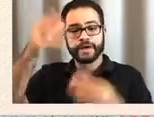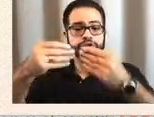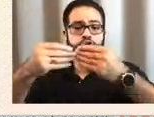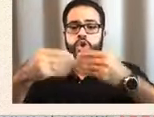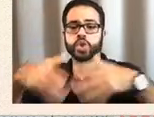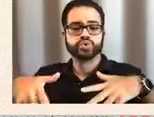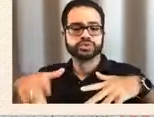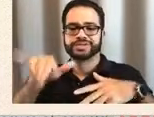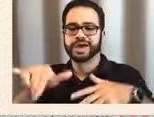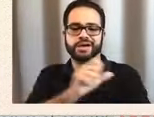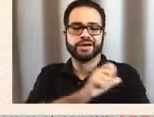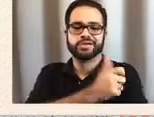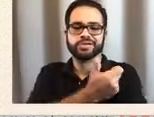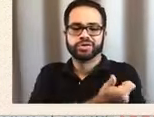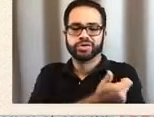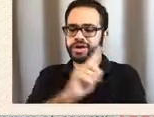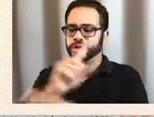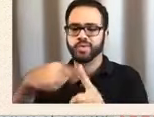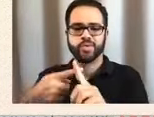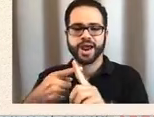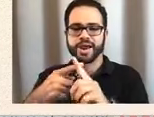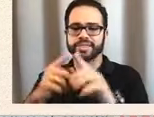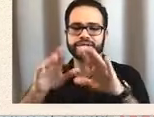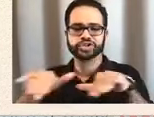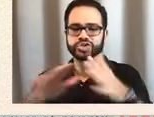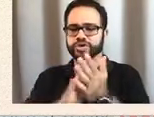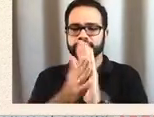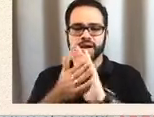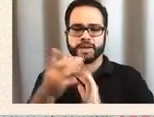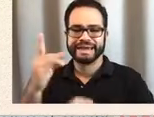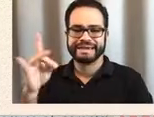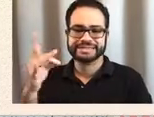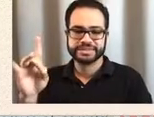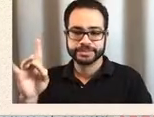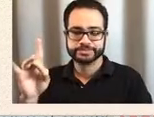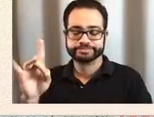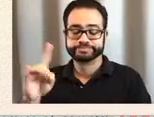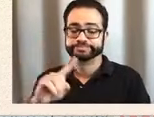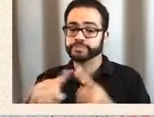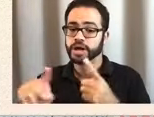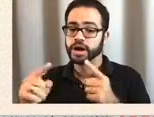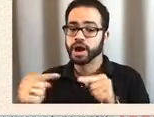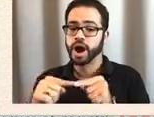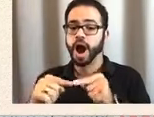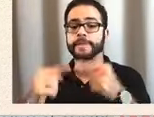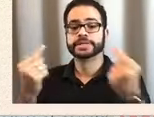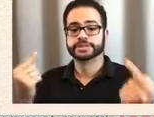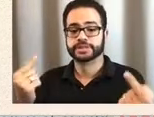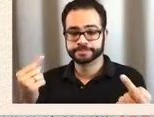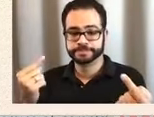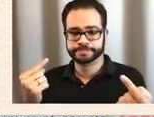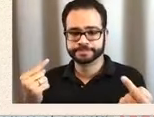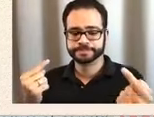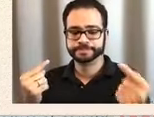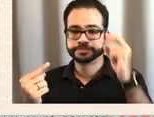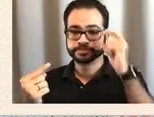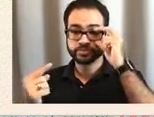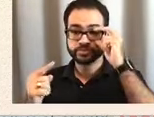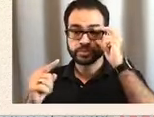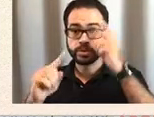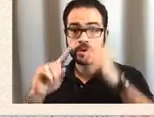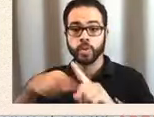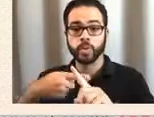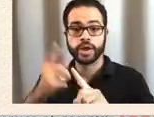turns 18. In the reverse, once that individual turns